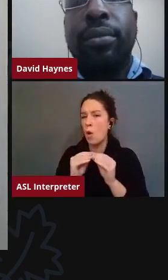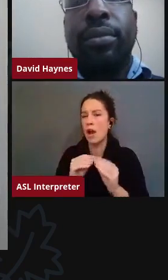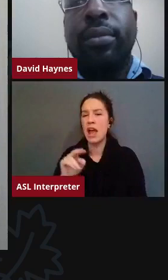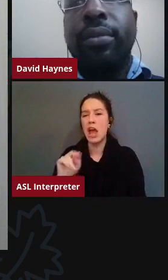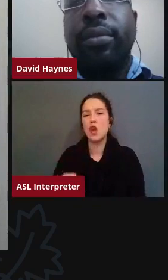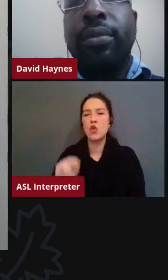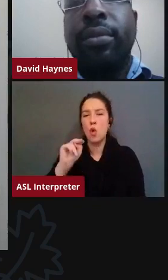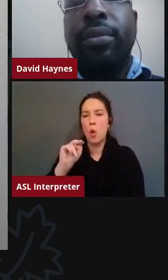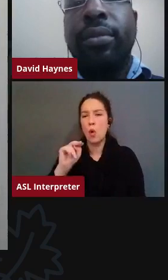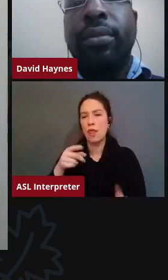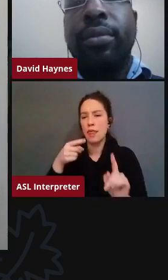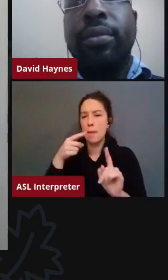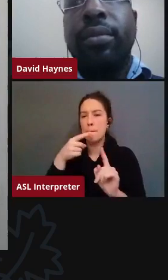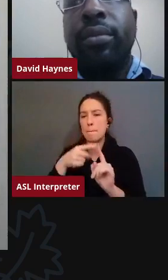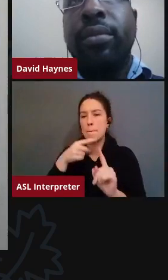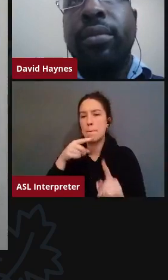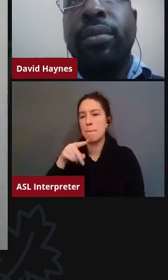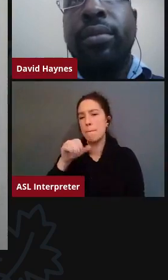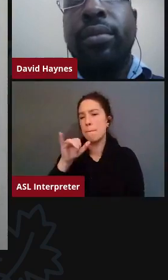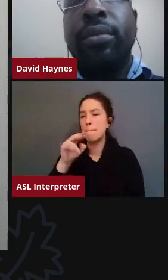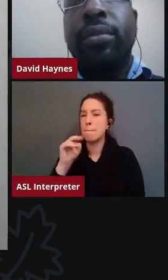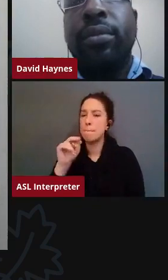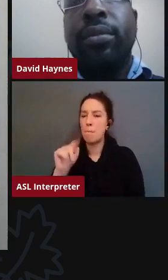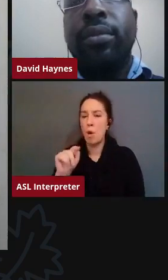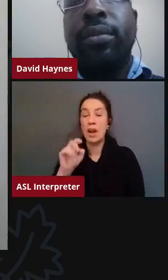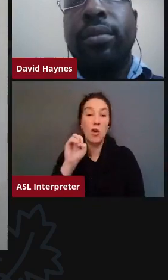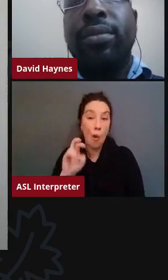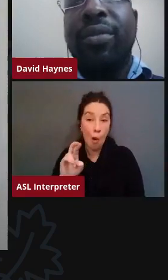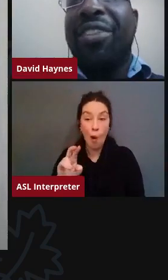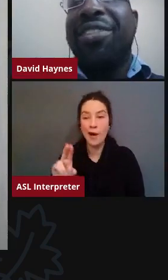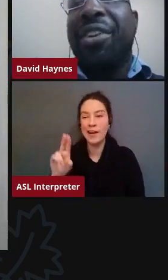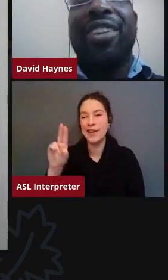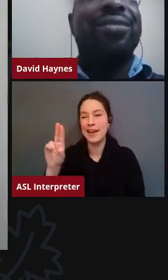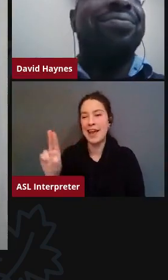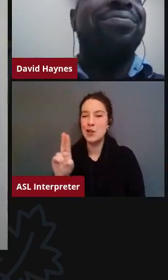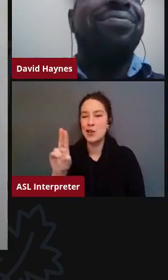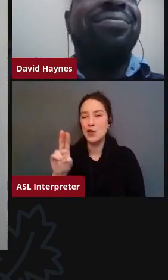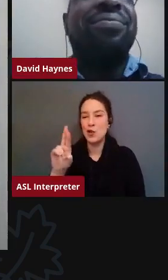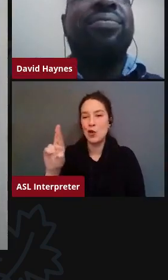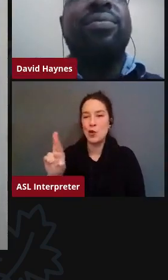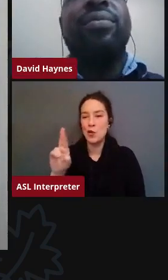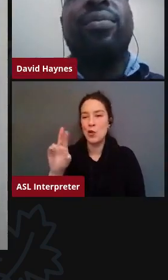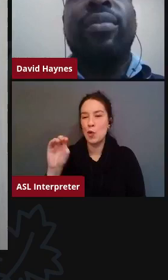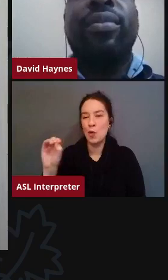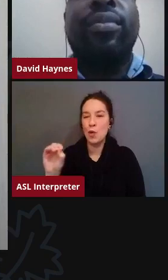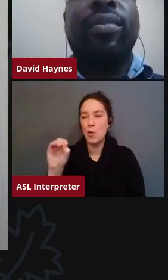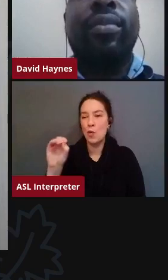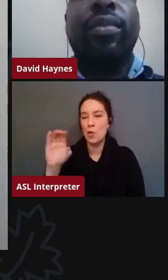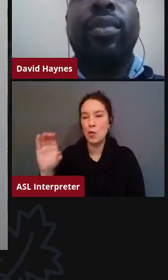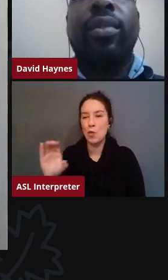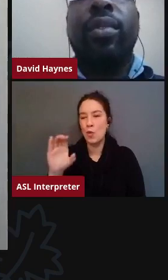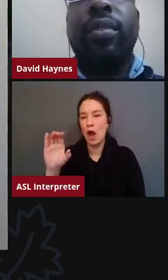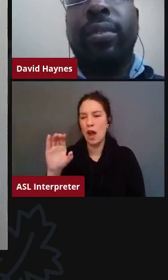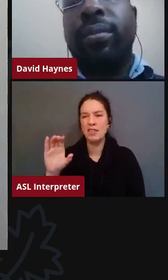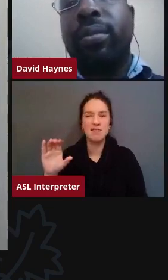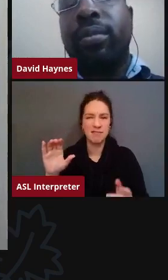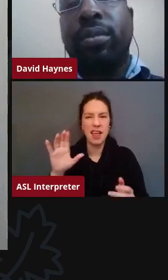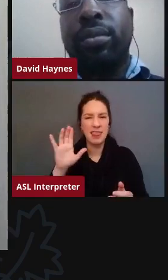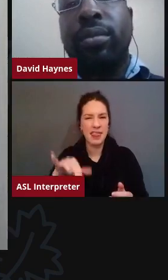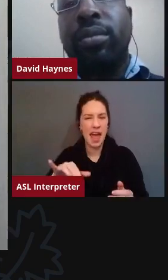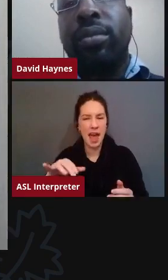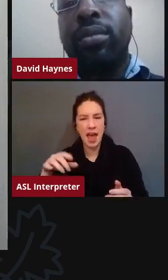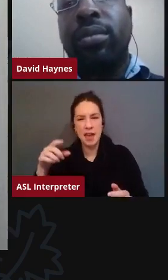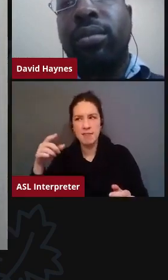or UROC? You can actually define that for us. Collaborations, and probably go into